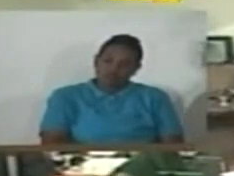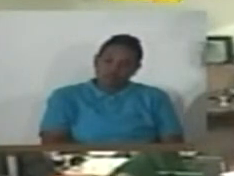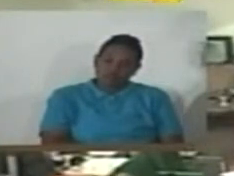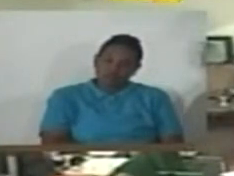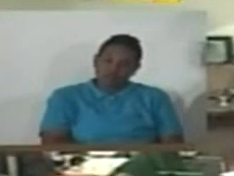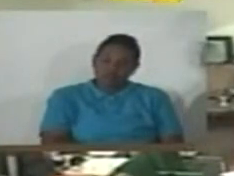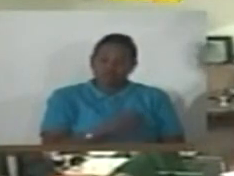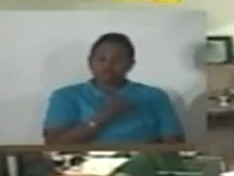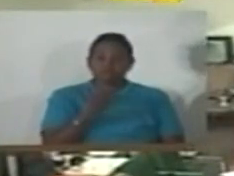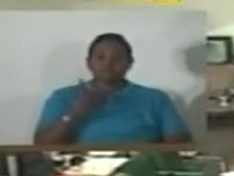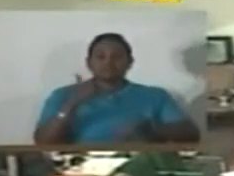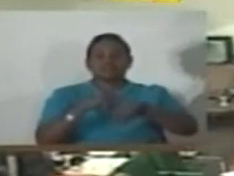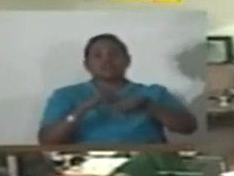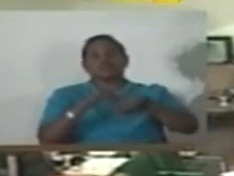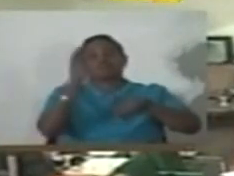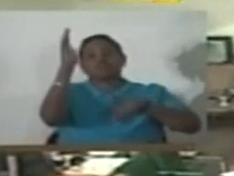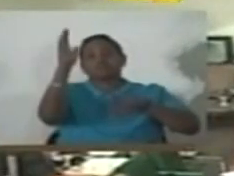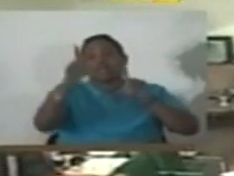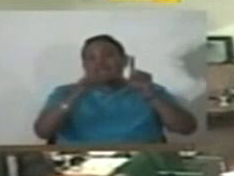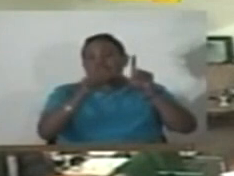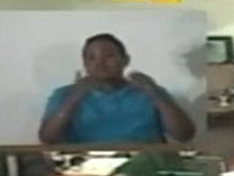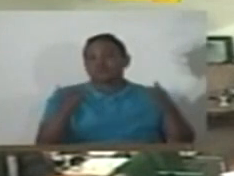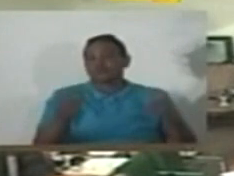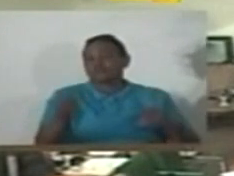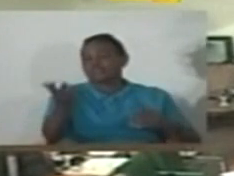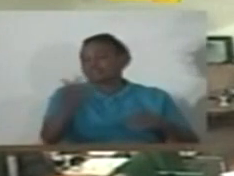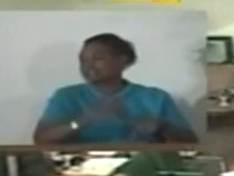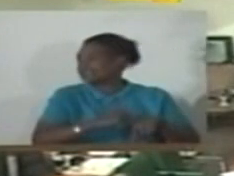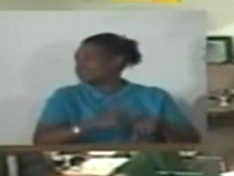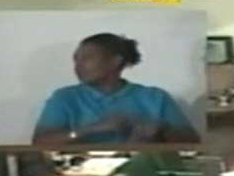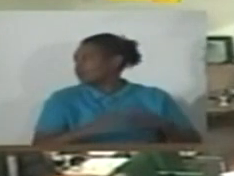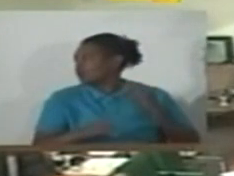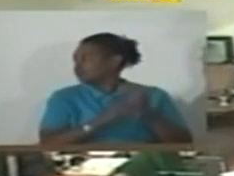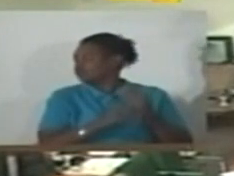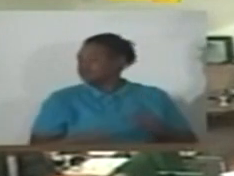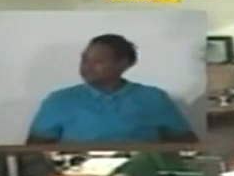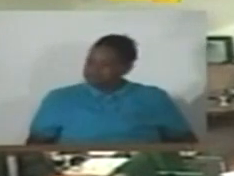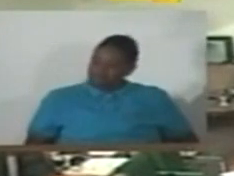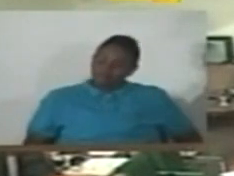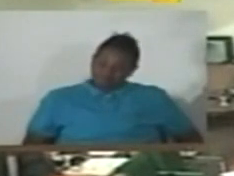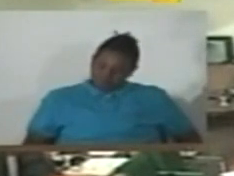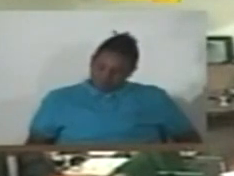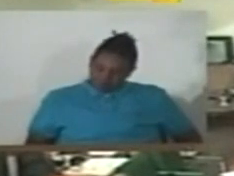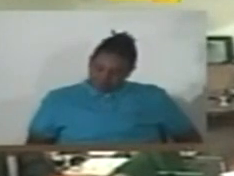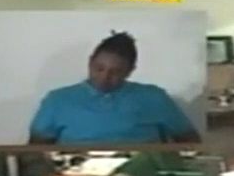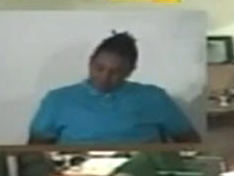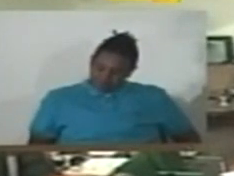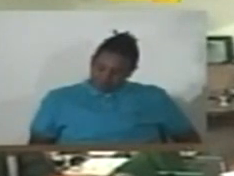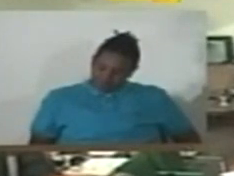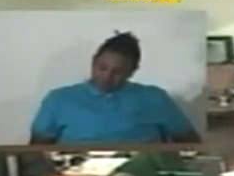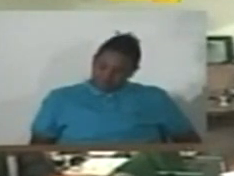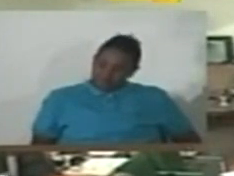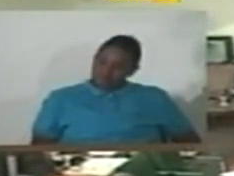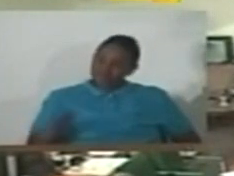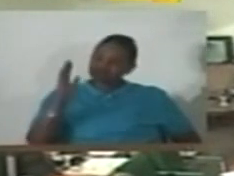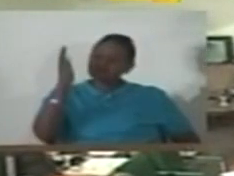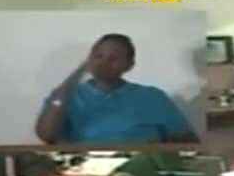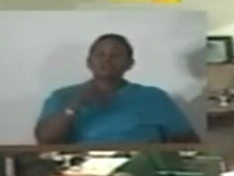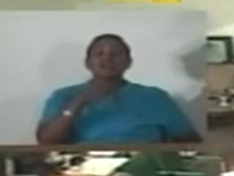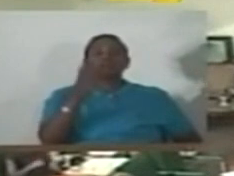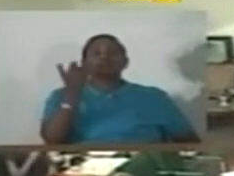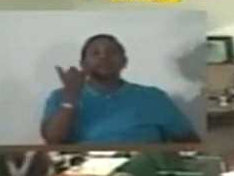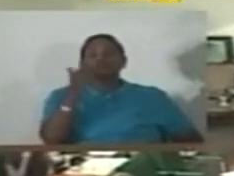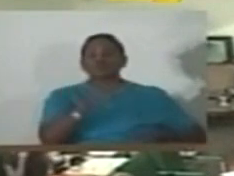Members' time for speaking has expired. House Leader. Mr. Speaker, if you don't mind, I just want to remind